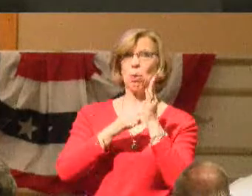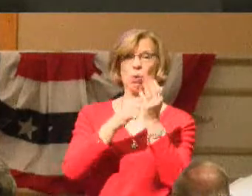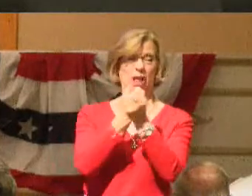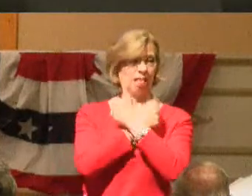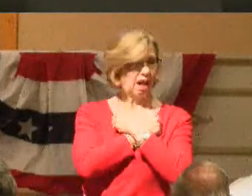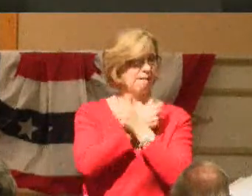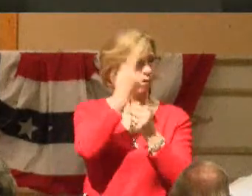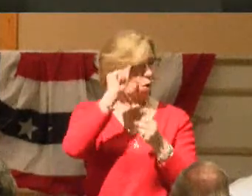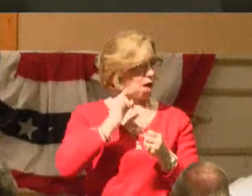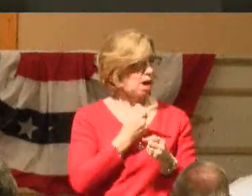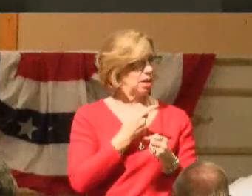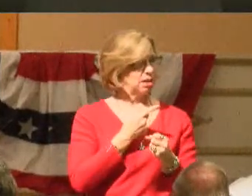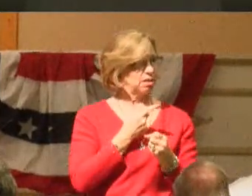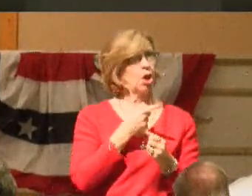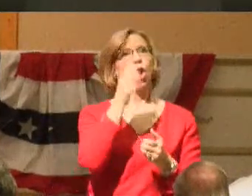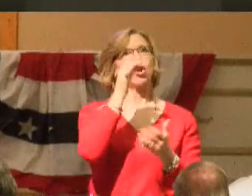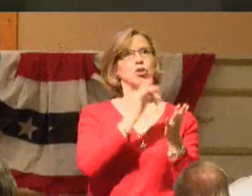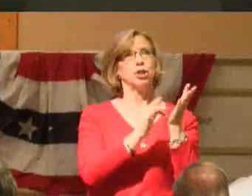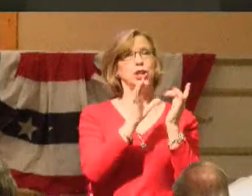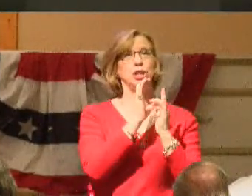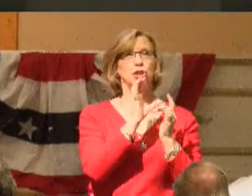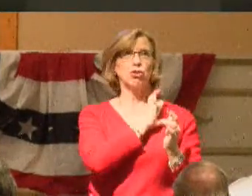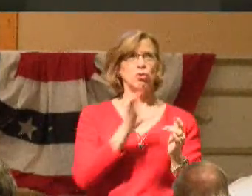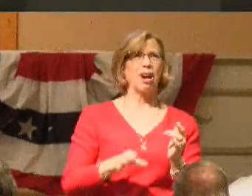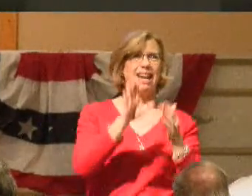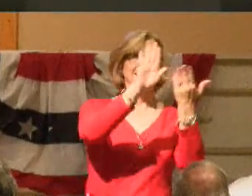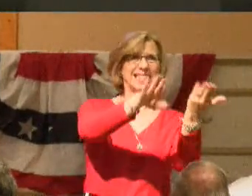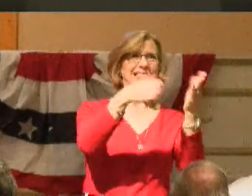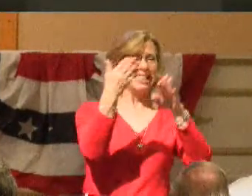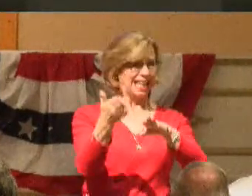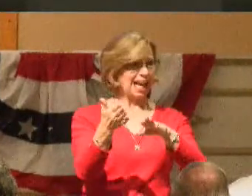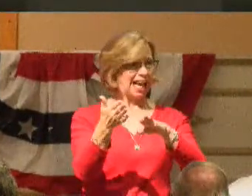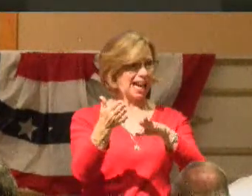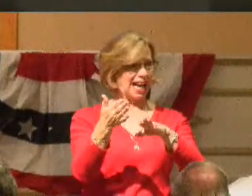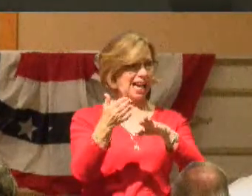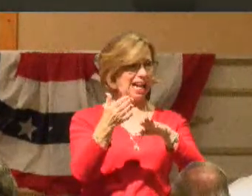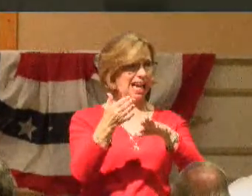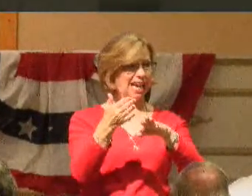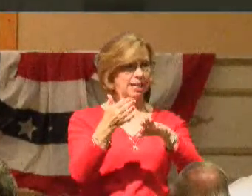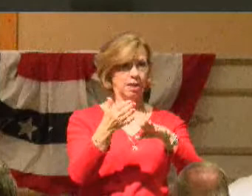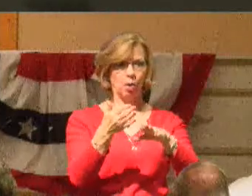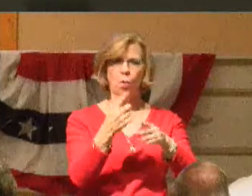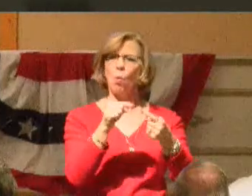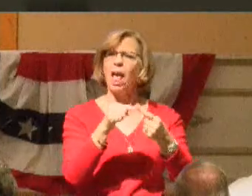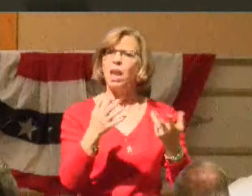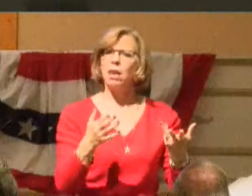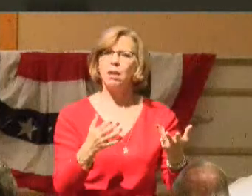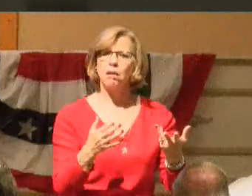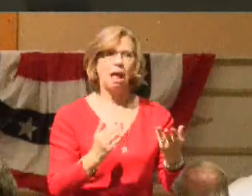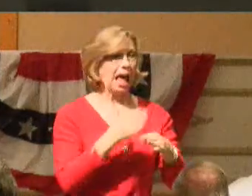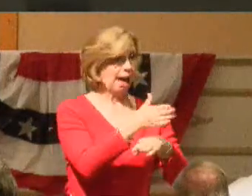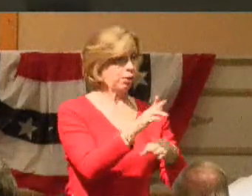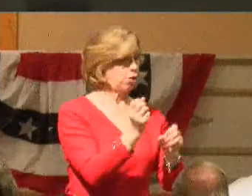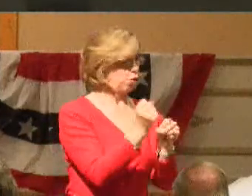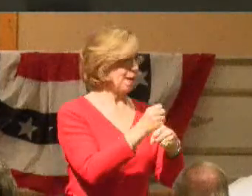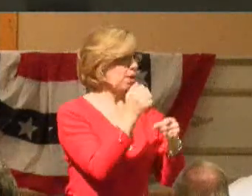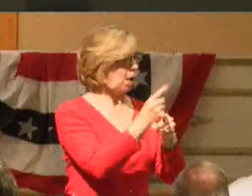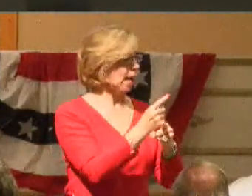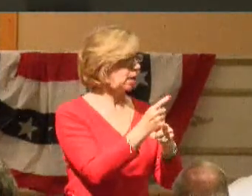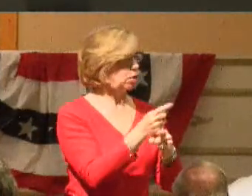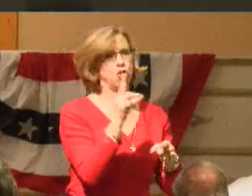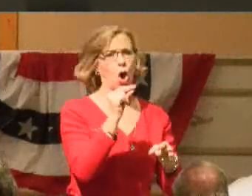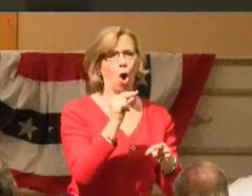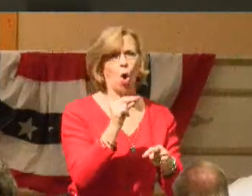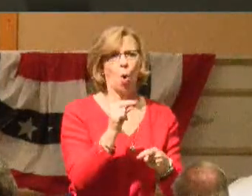were yet sinners, Christ died for us. When? Not after you were good, not after you made yourself right, but while we were yet